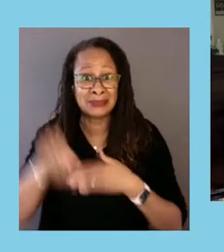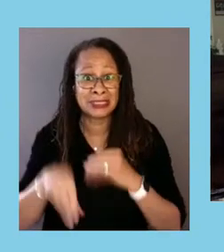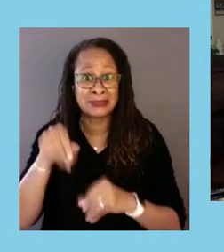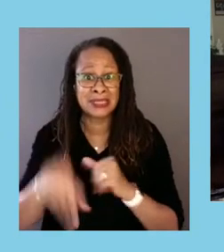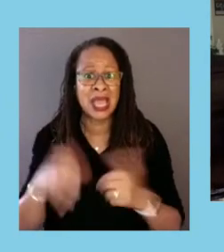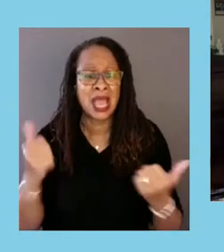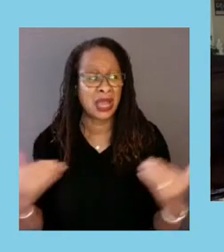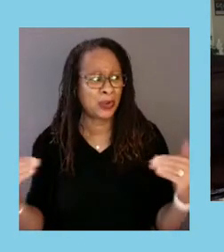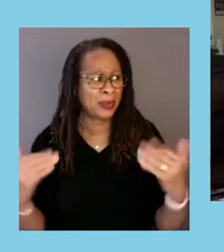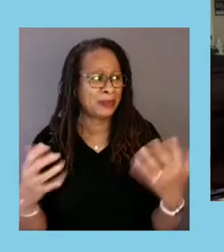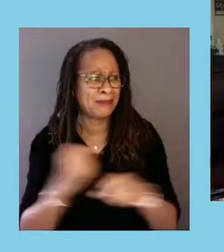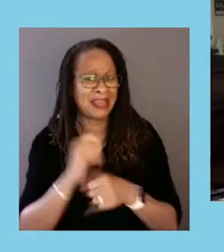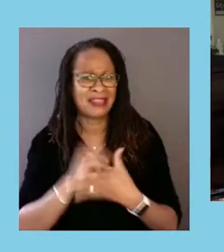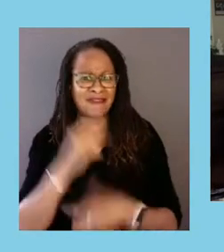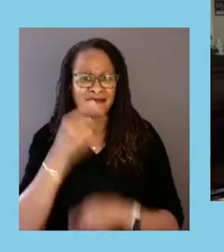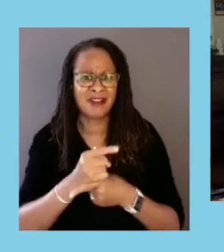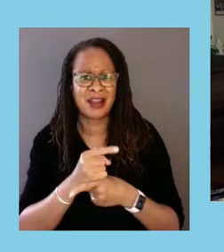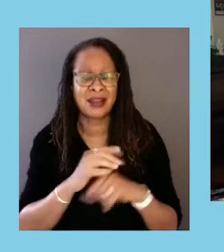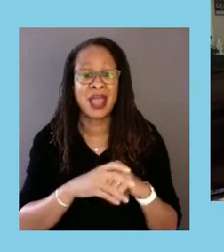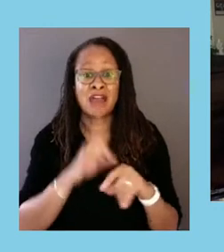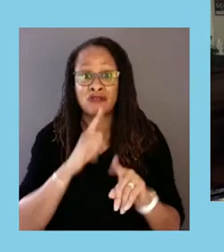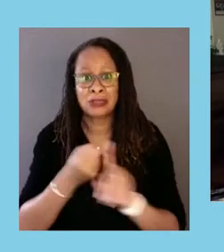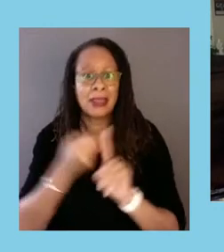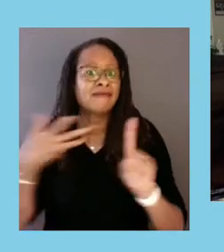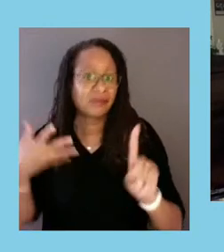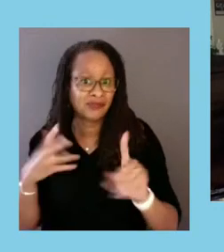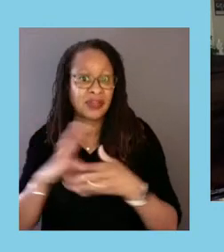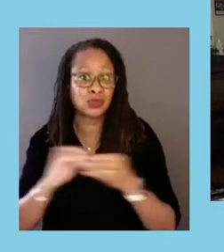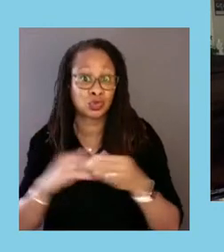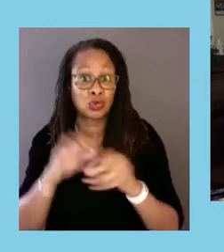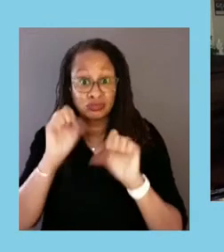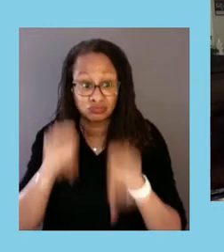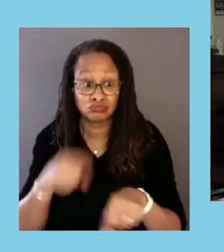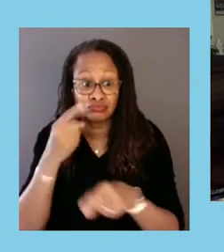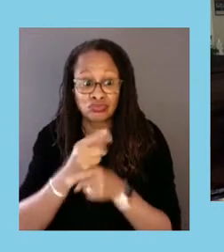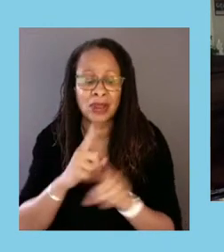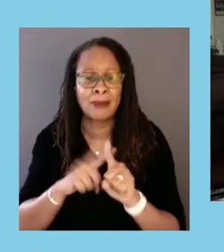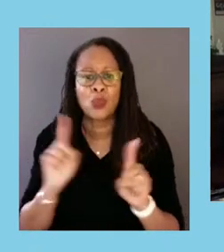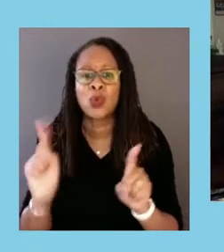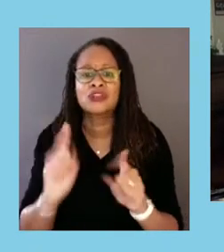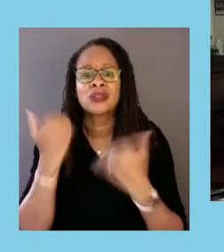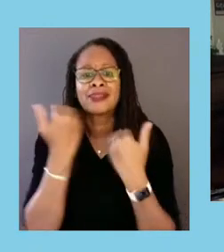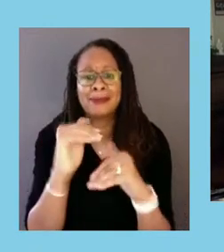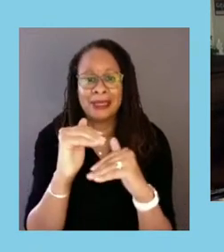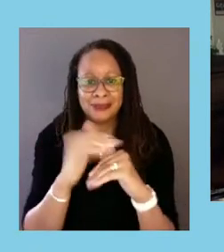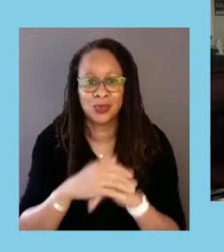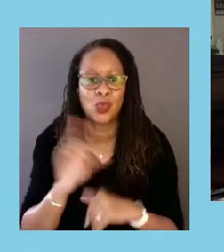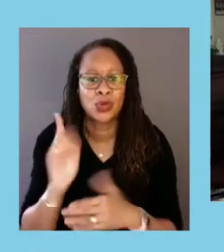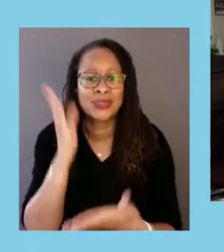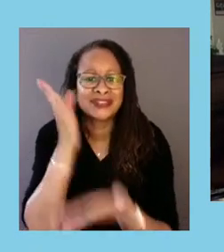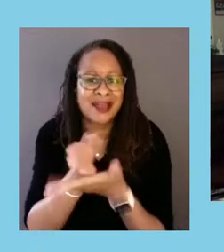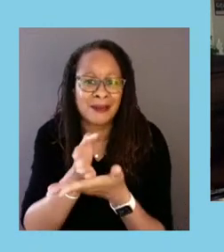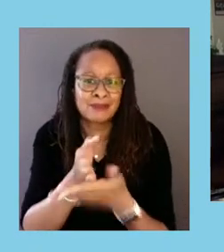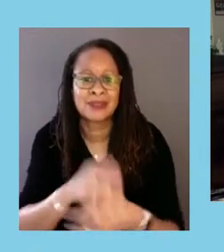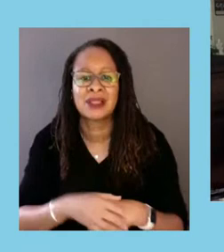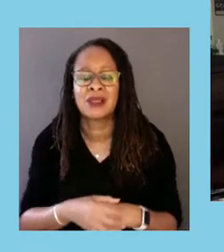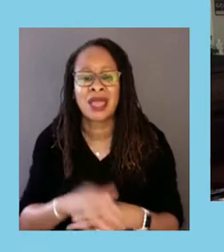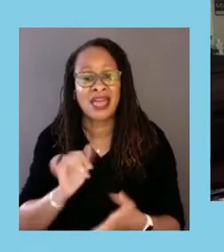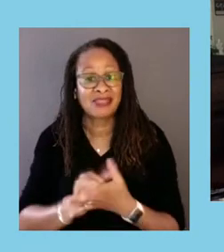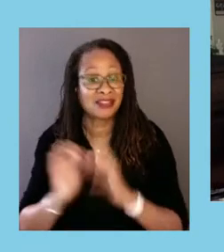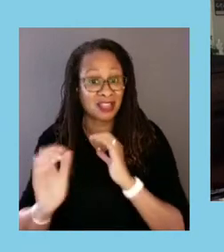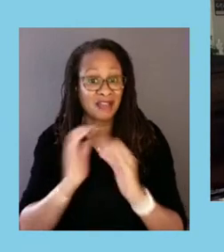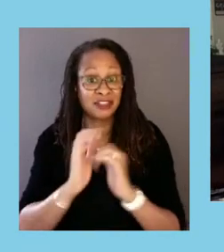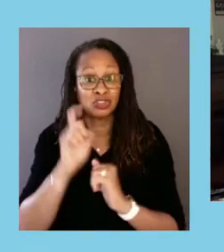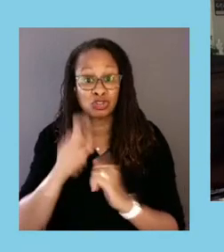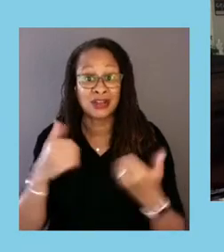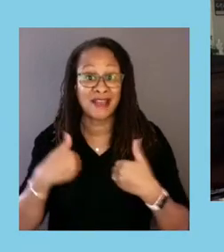Of course, it amplifies the stories, but then where do we draw the line, right? Where do we draw the line? That's a conversation we should have. What